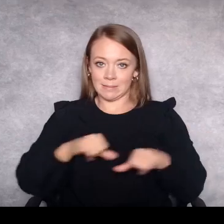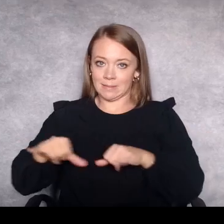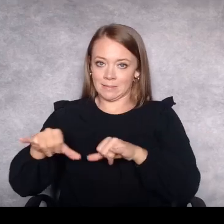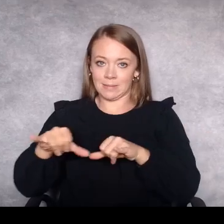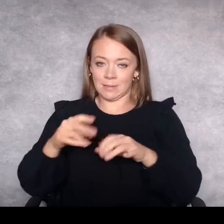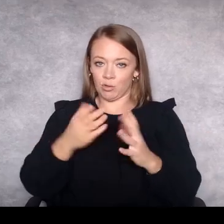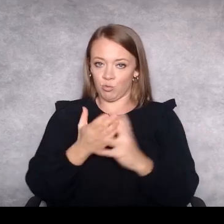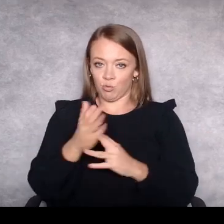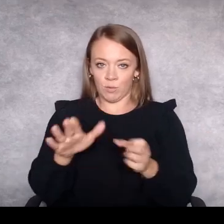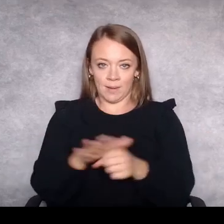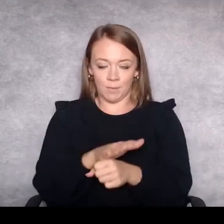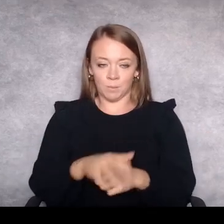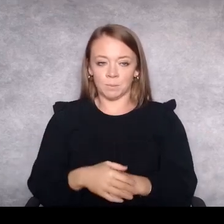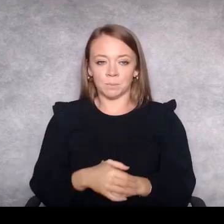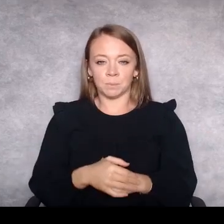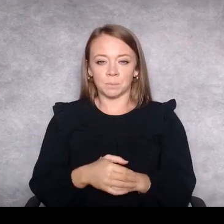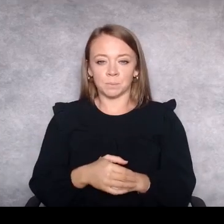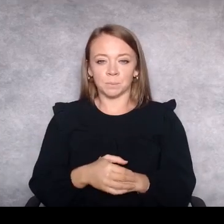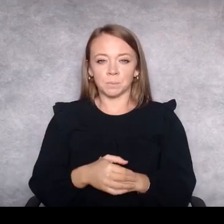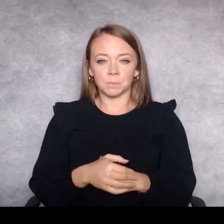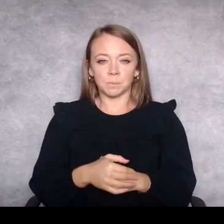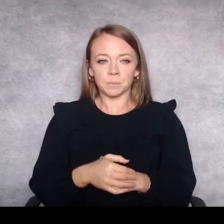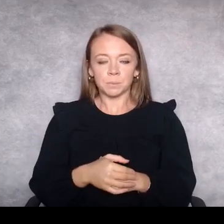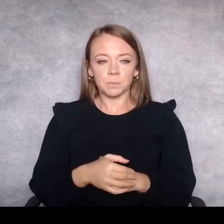and consistent throughout.